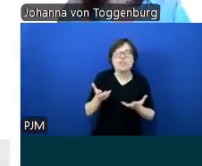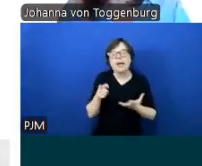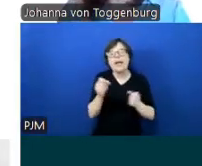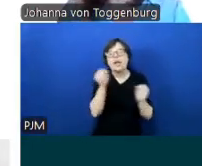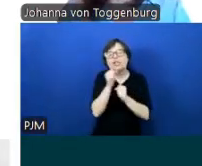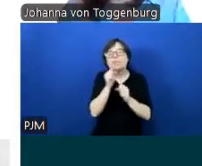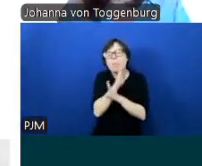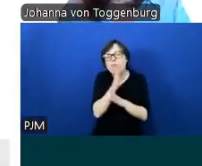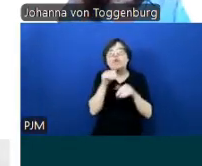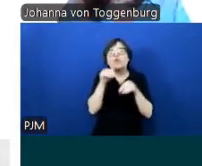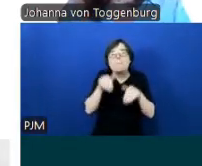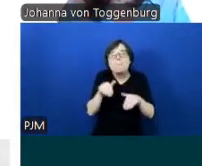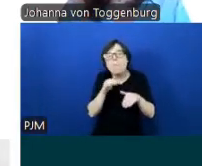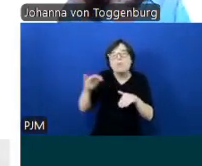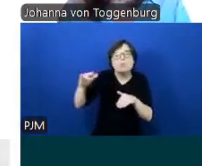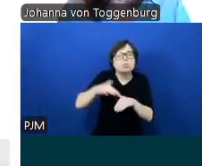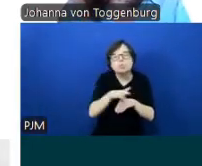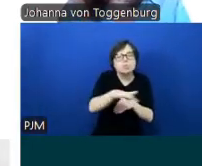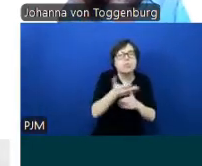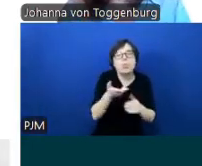etc. So